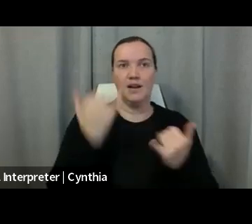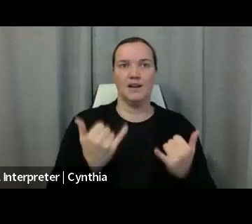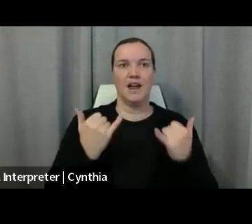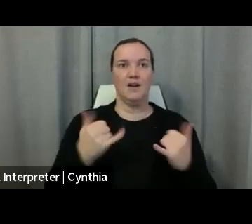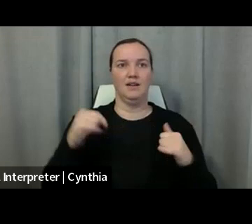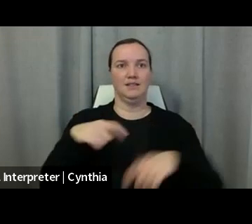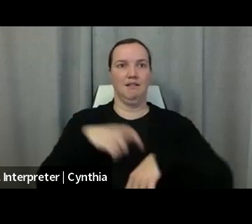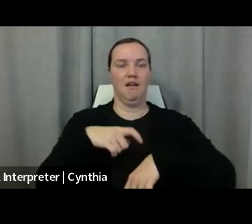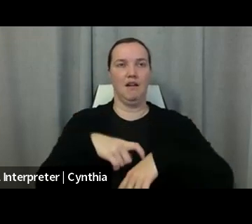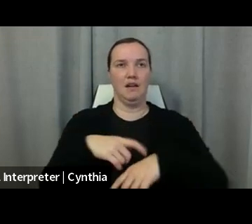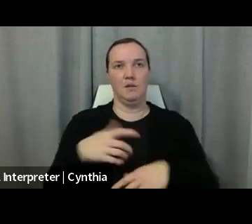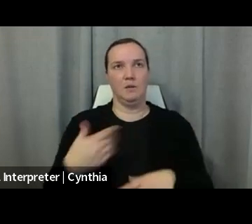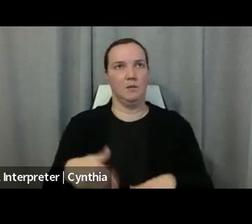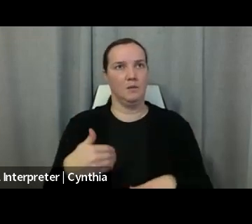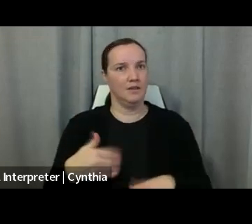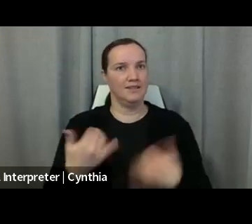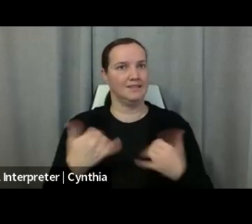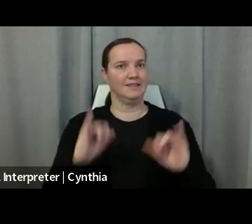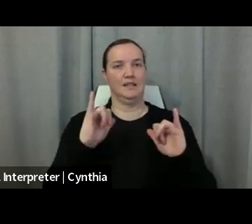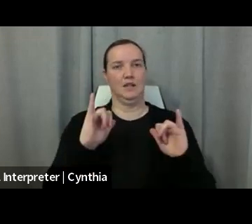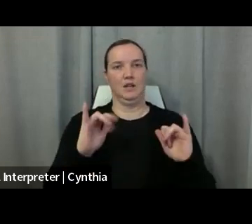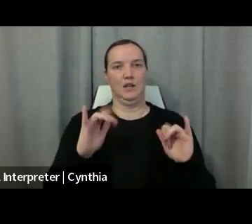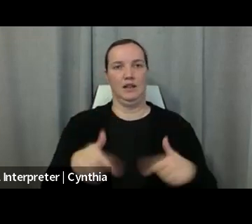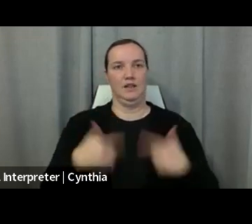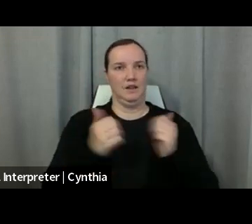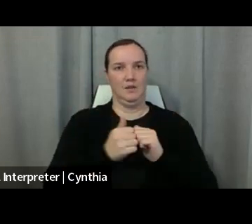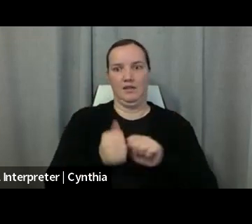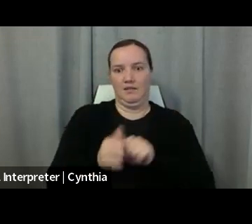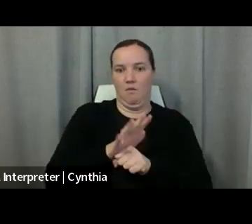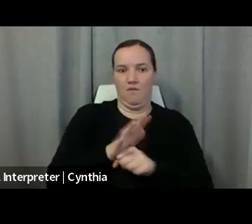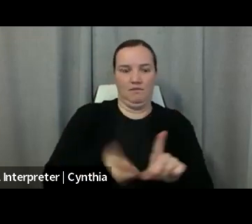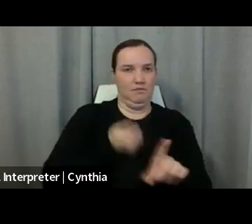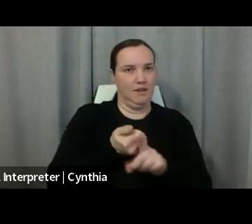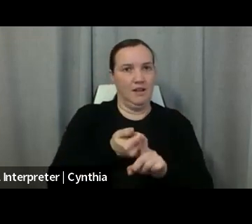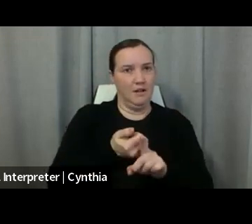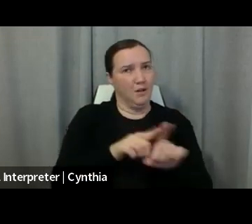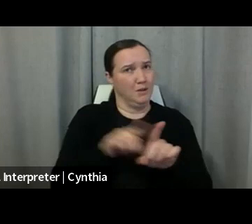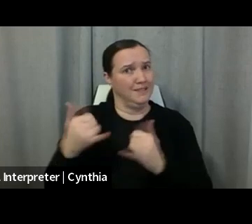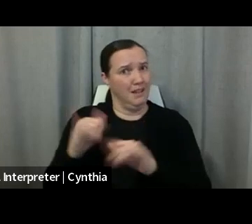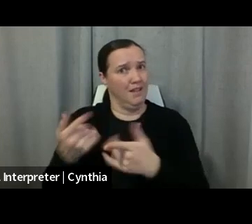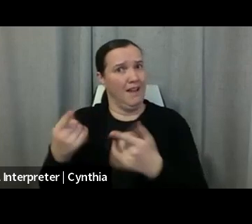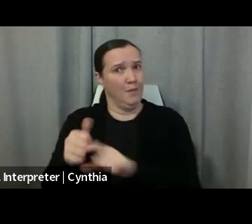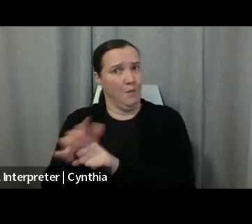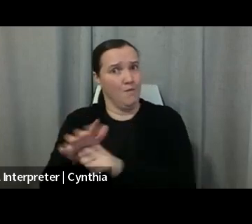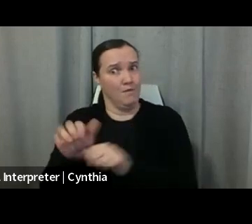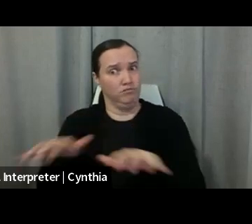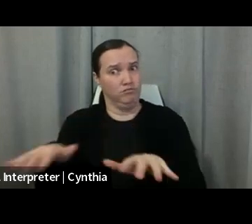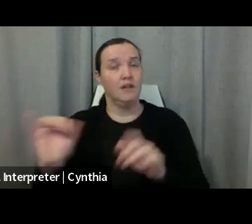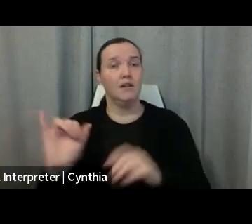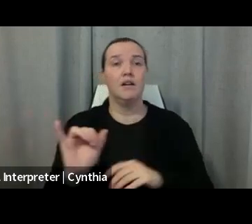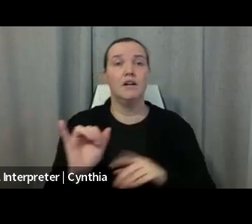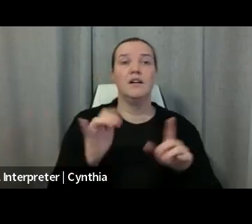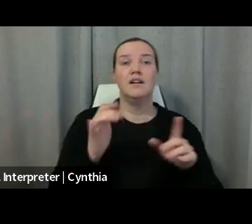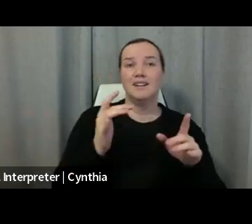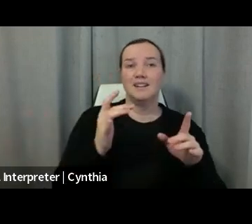where, we're still really living with the legacy of the pandemic, if not still in it, frankly. And then we're also living with the